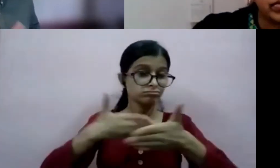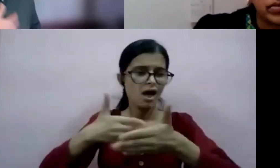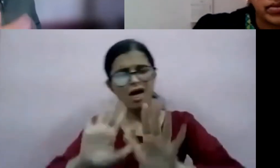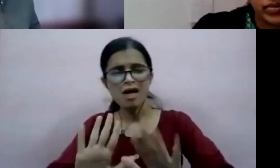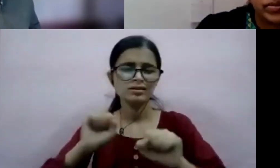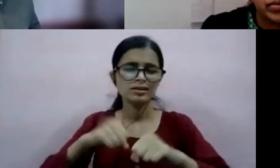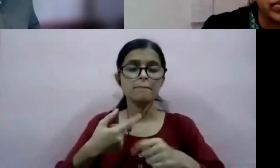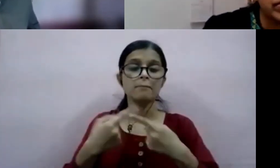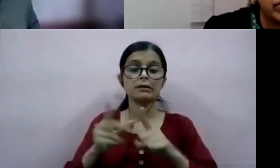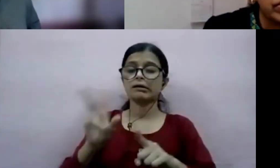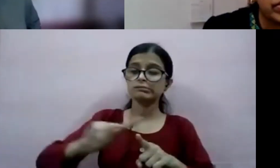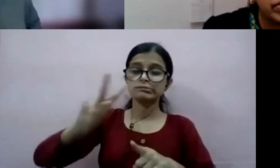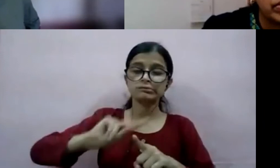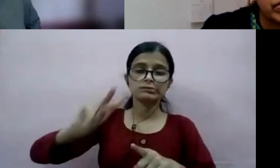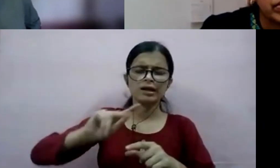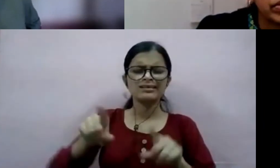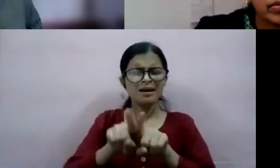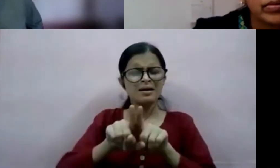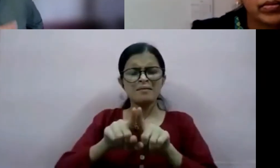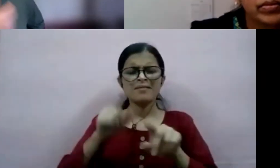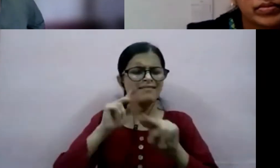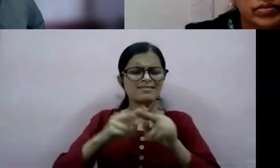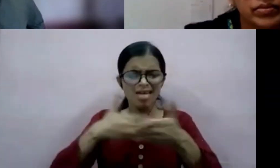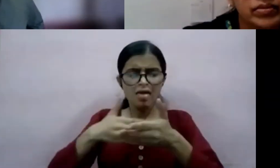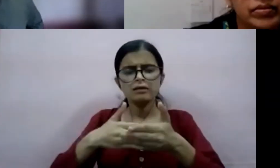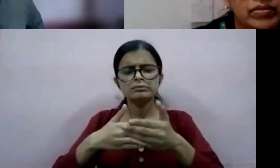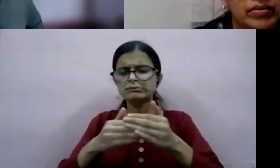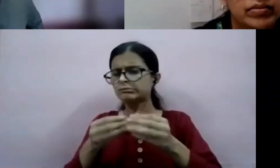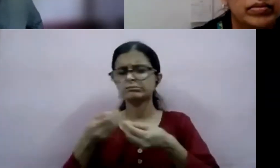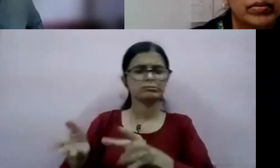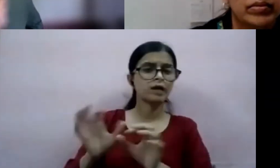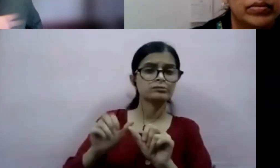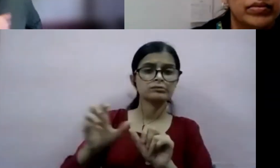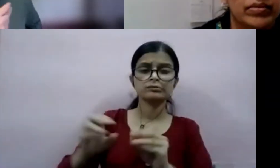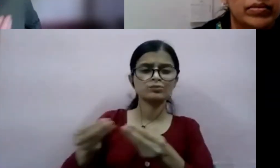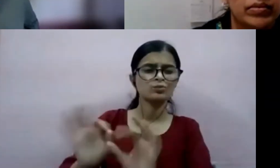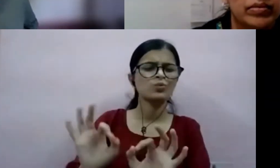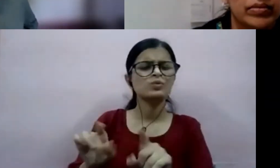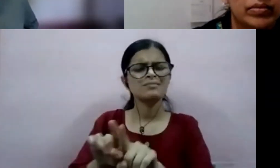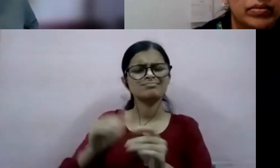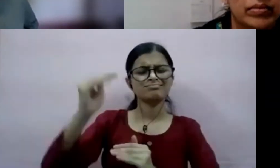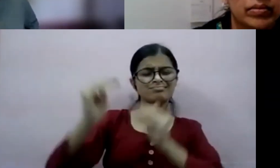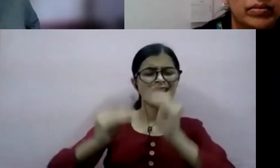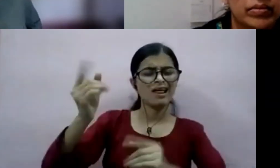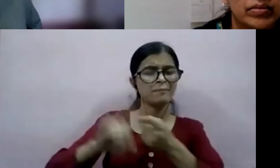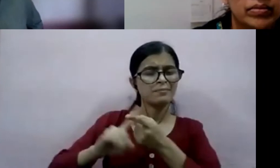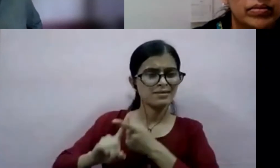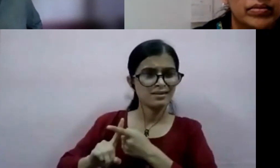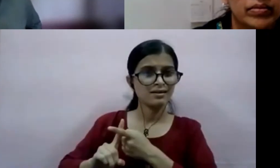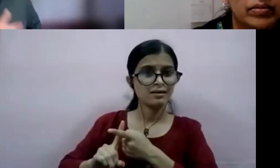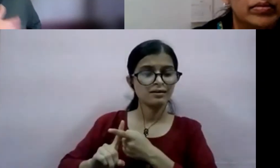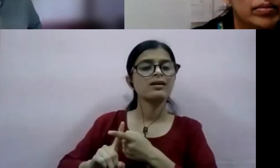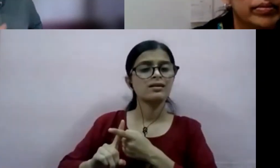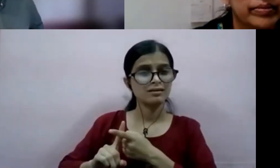again, this is about discrimination. And I don't know what we can do in further unpacking this as